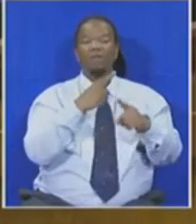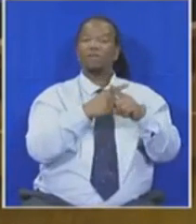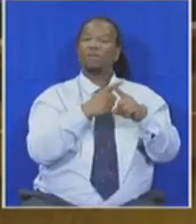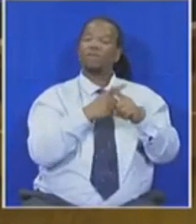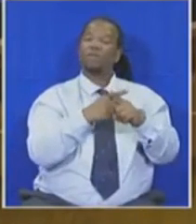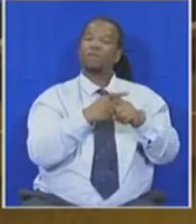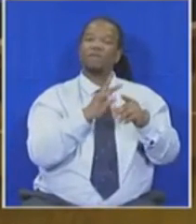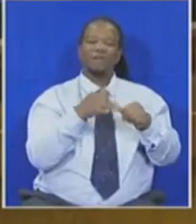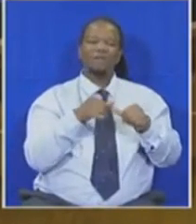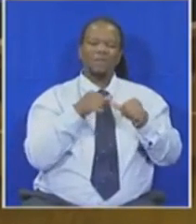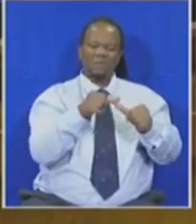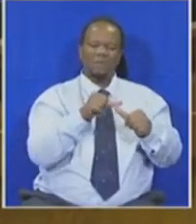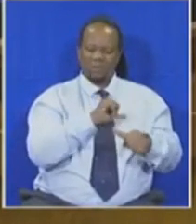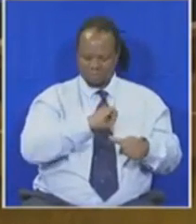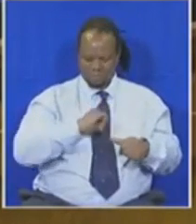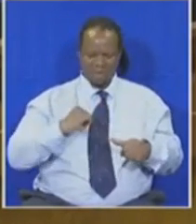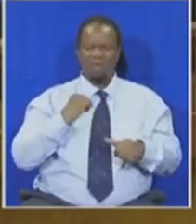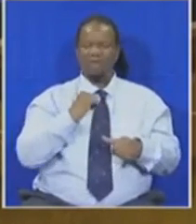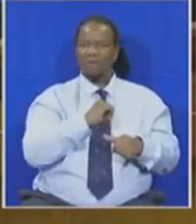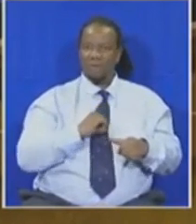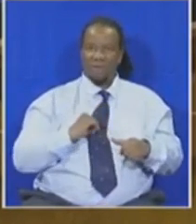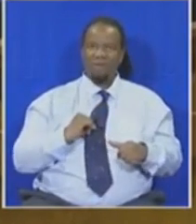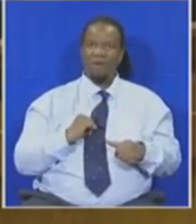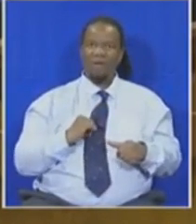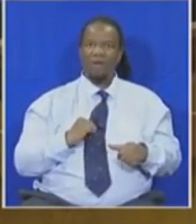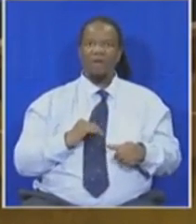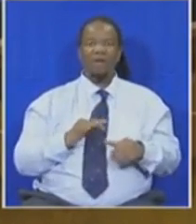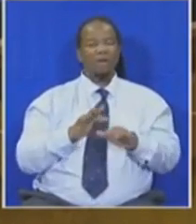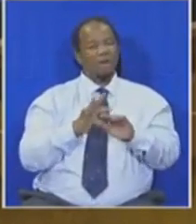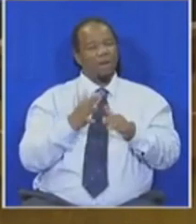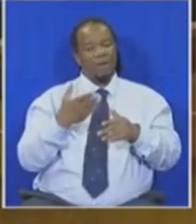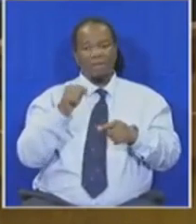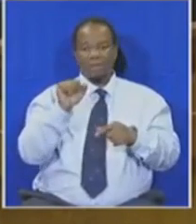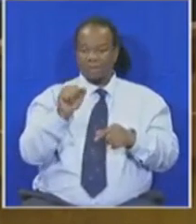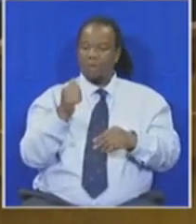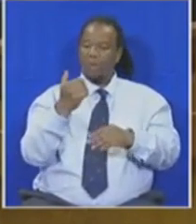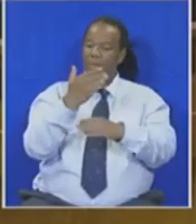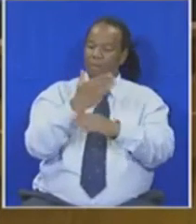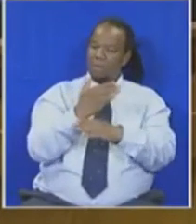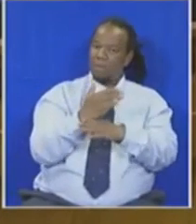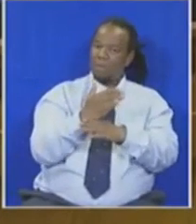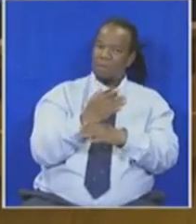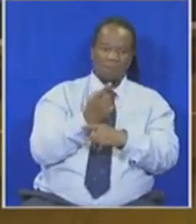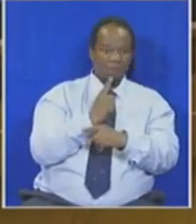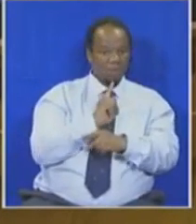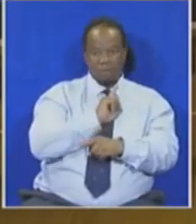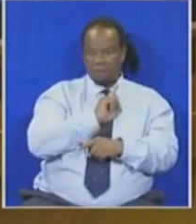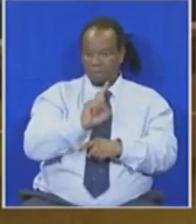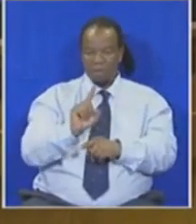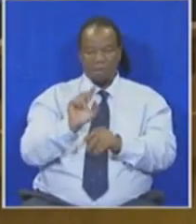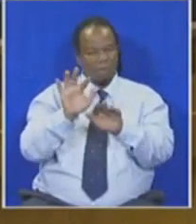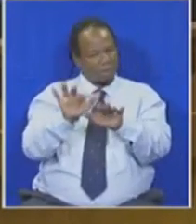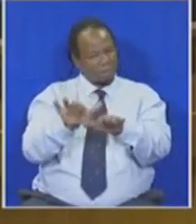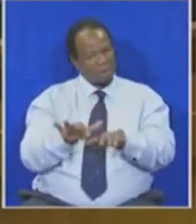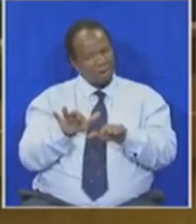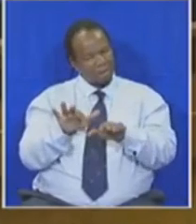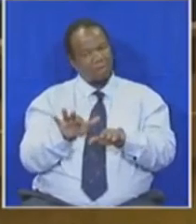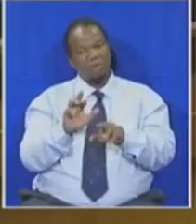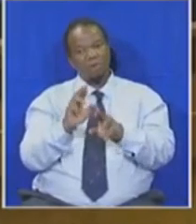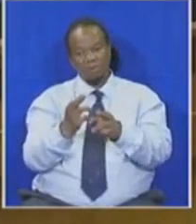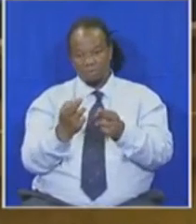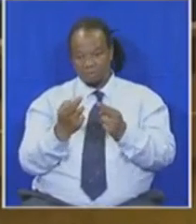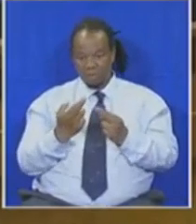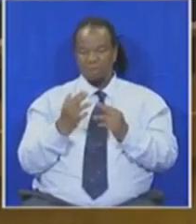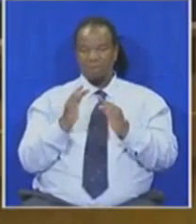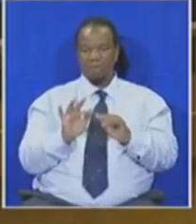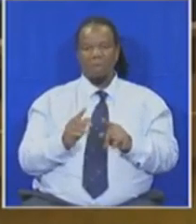behavior, and at every turn, the executive is cosseted and protected from having to face the full blast of proper accountability. And